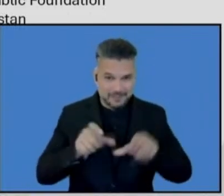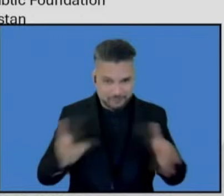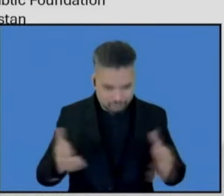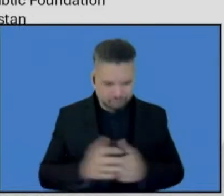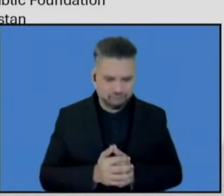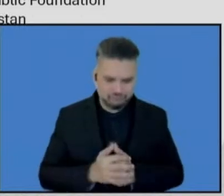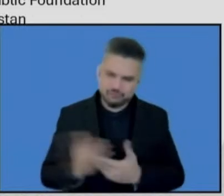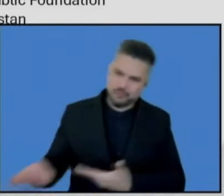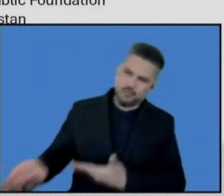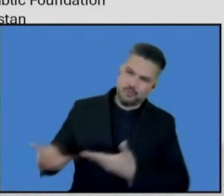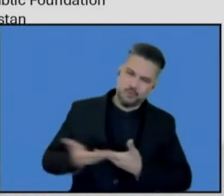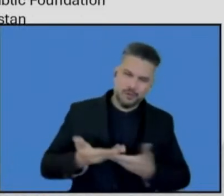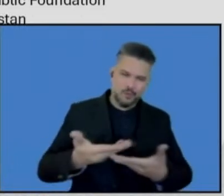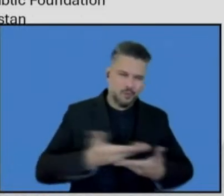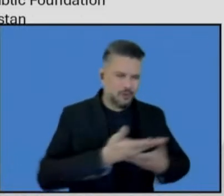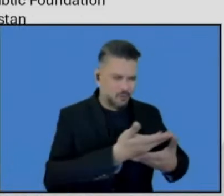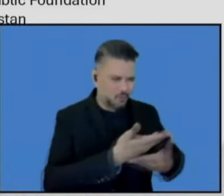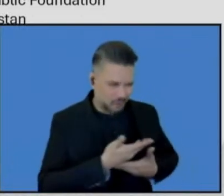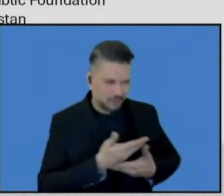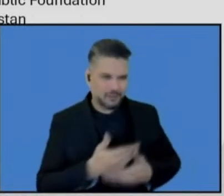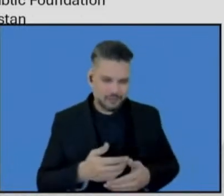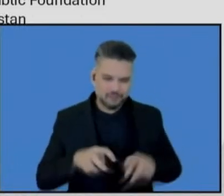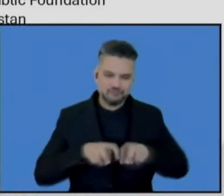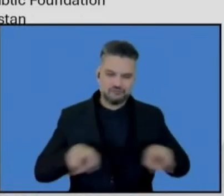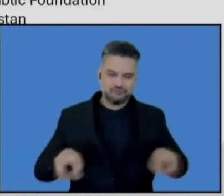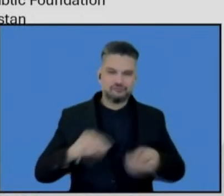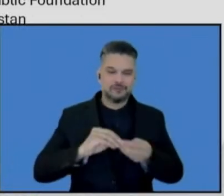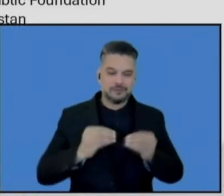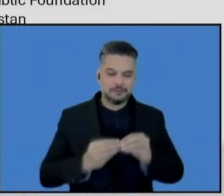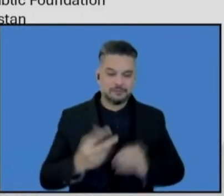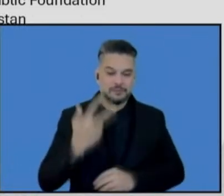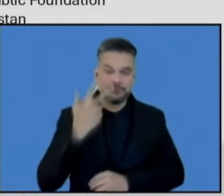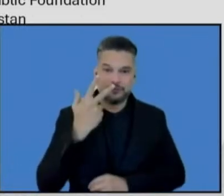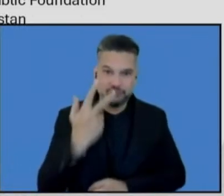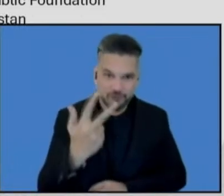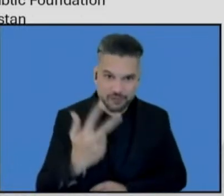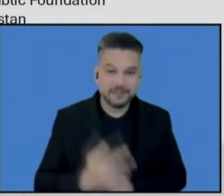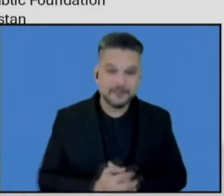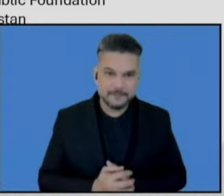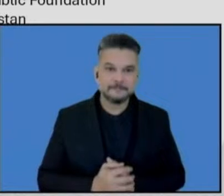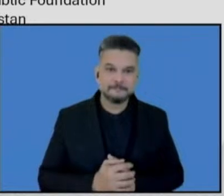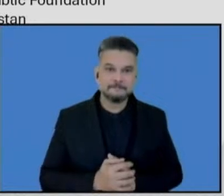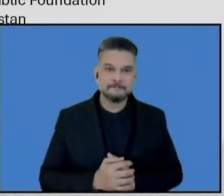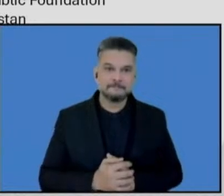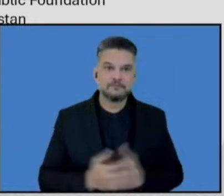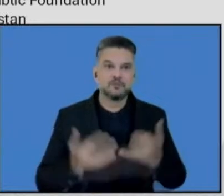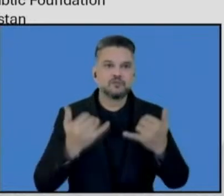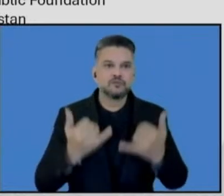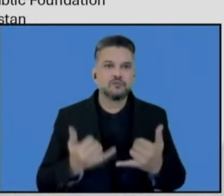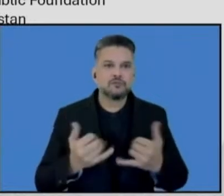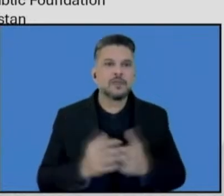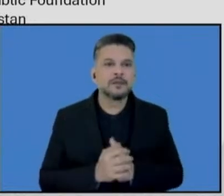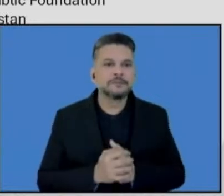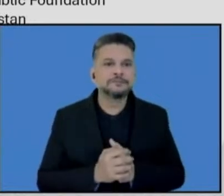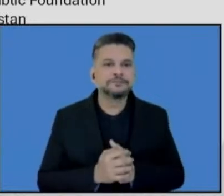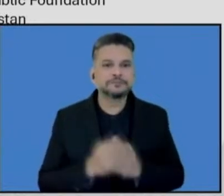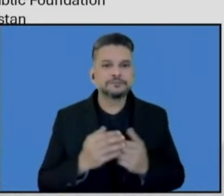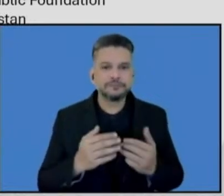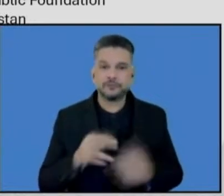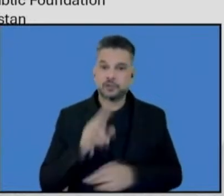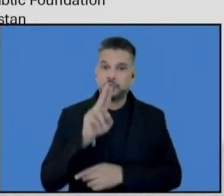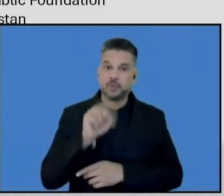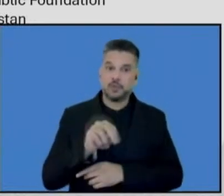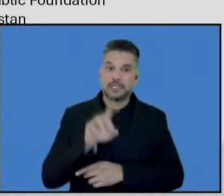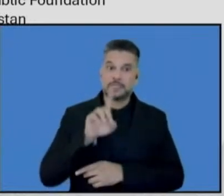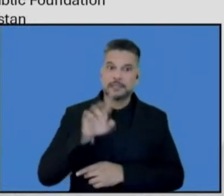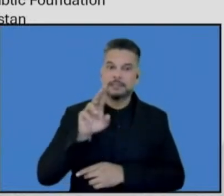on supporting migrants' protection, integration, and contribution to development. The roundtable is organized by UNDP and focuses